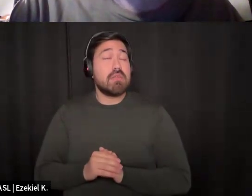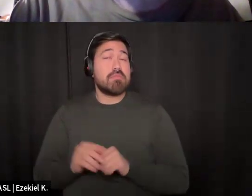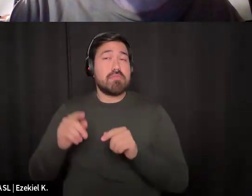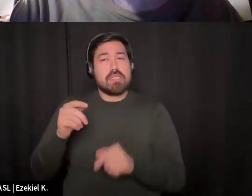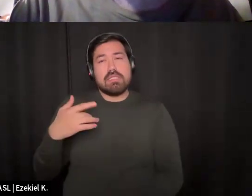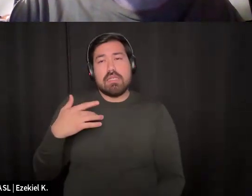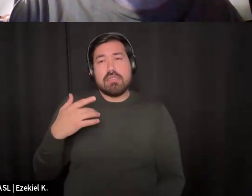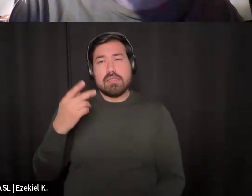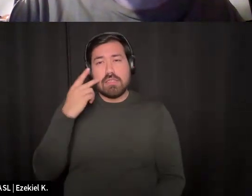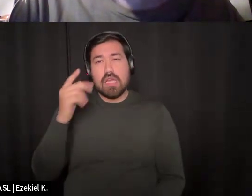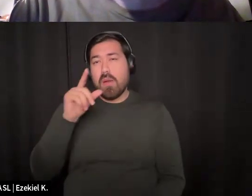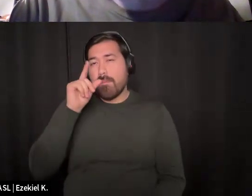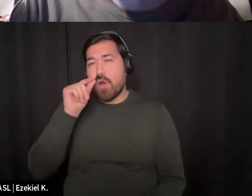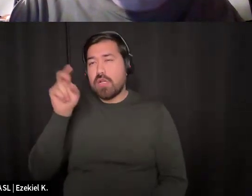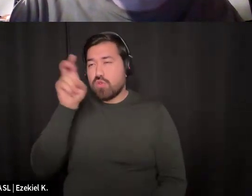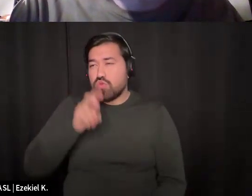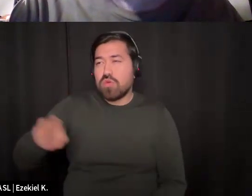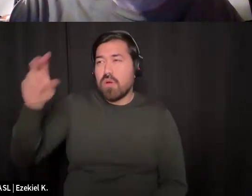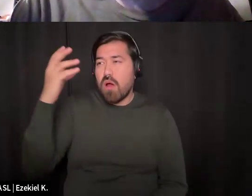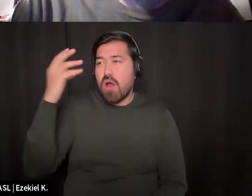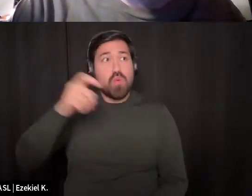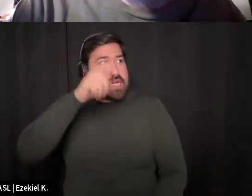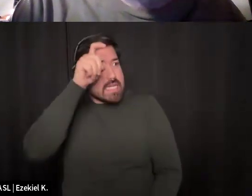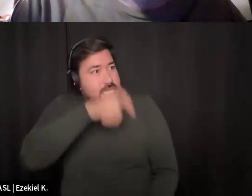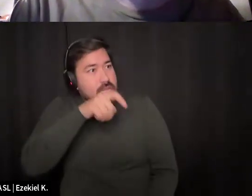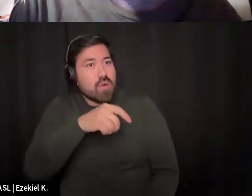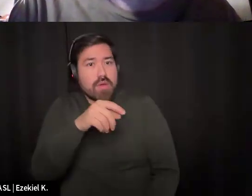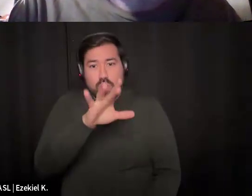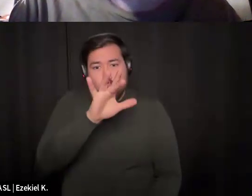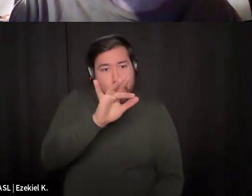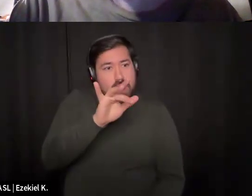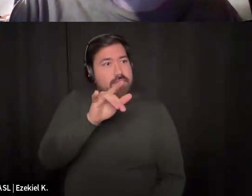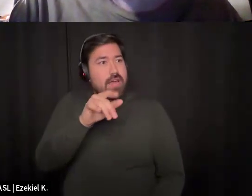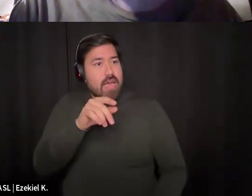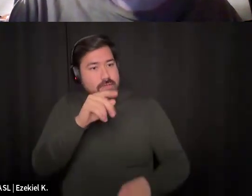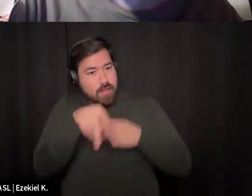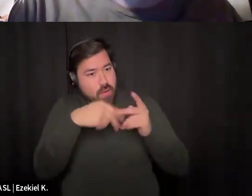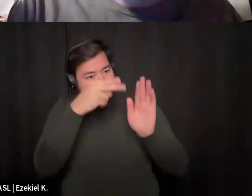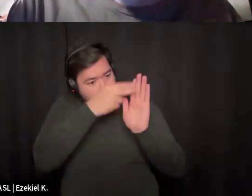and outings where they're trying to get like, we have to get 25 species by noon.